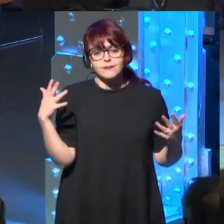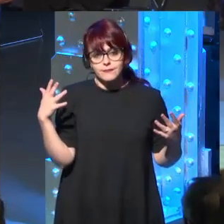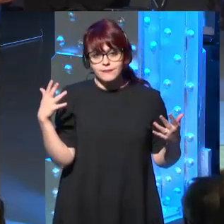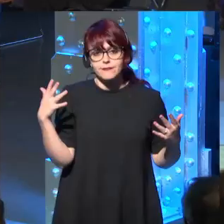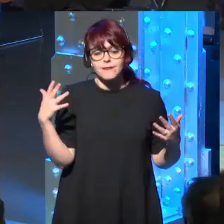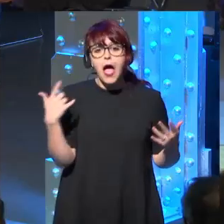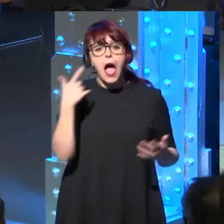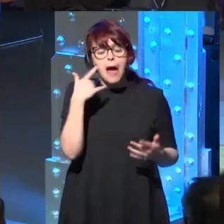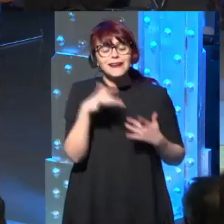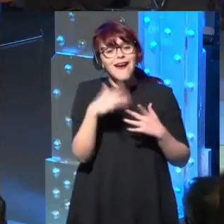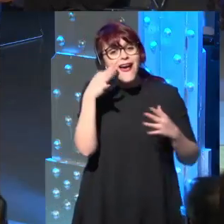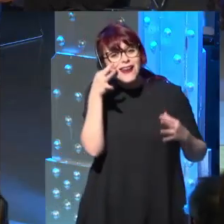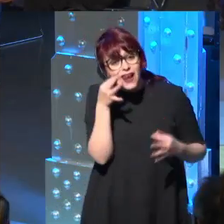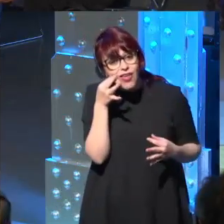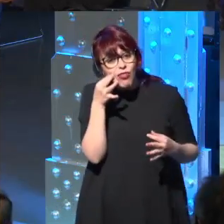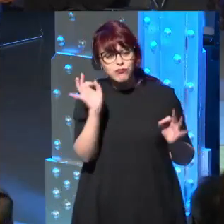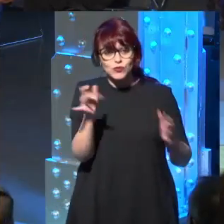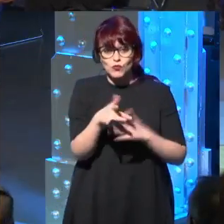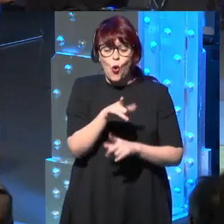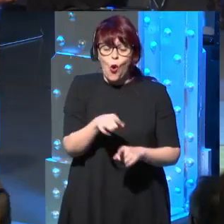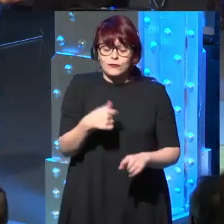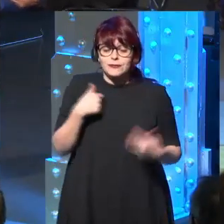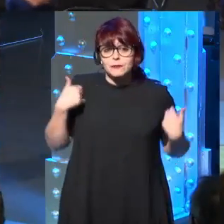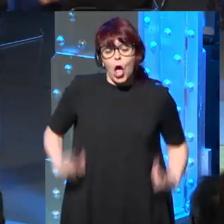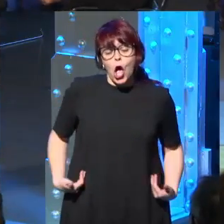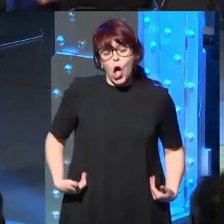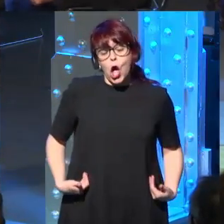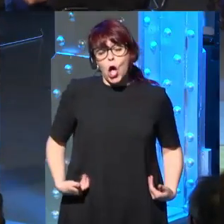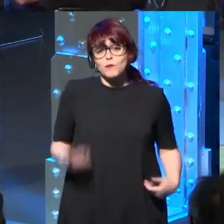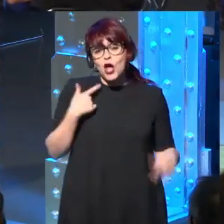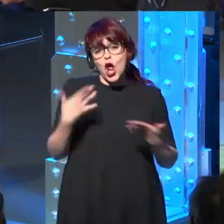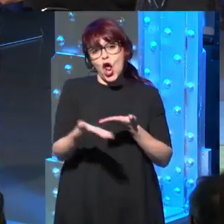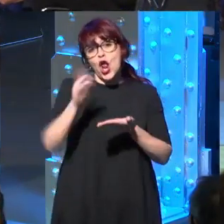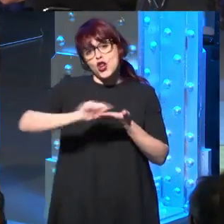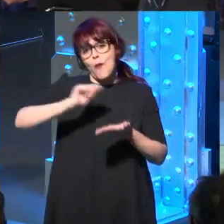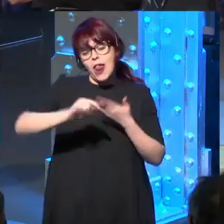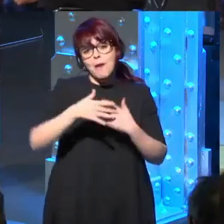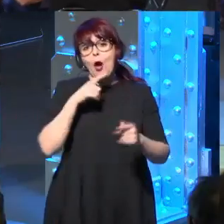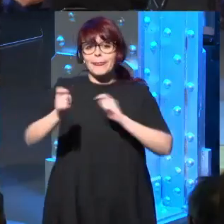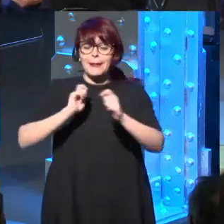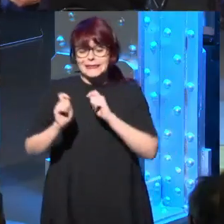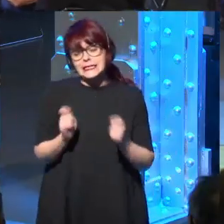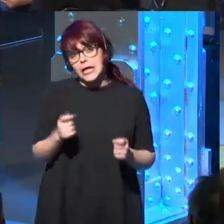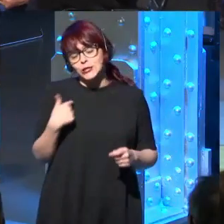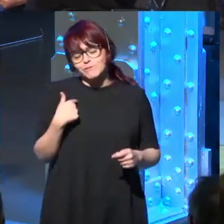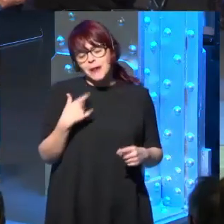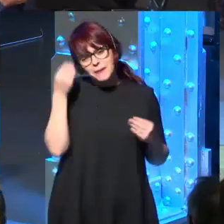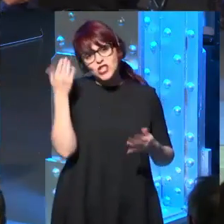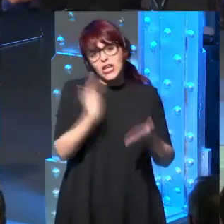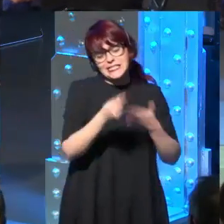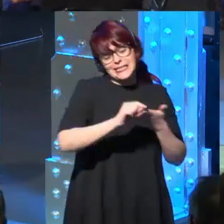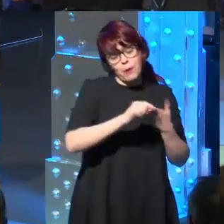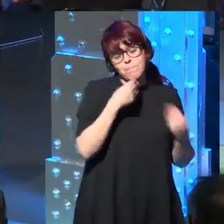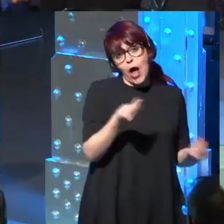obvious that I'm better in my novels than in my interviews. In my interviews, I say they have sex, and in the book, I